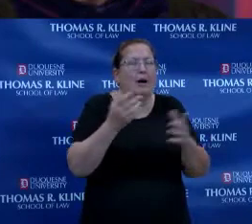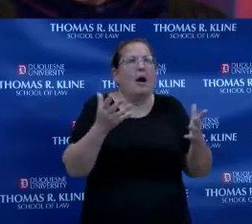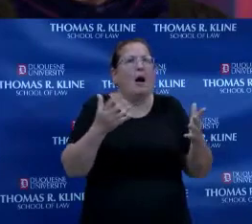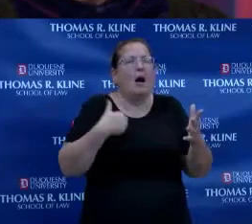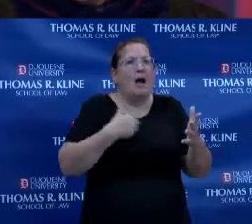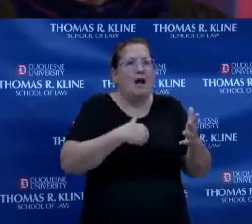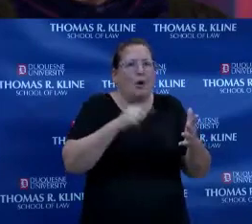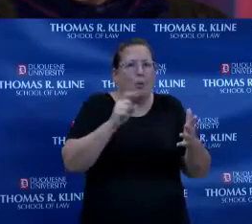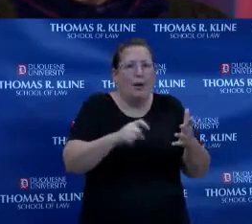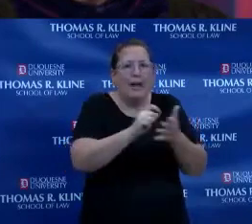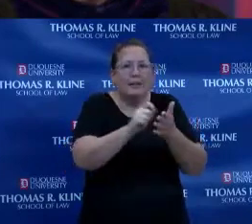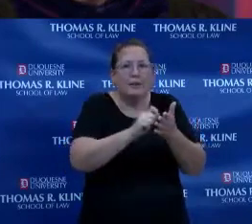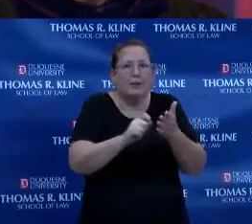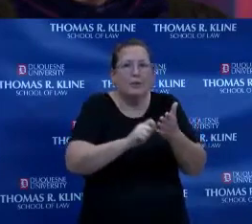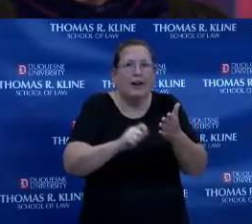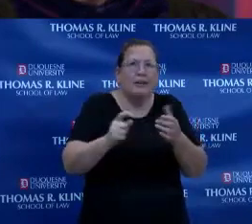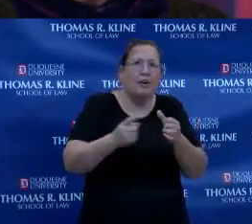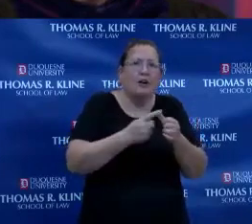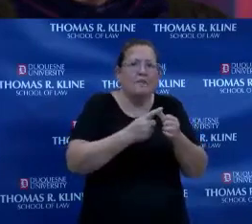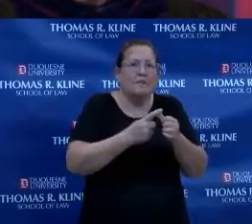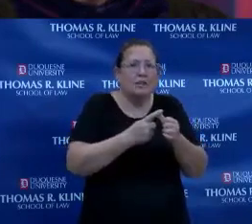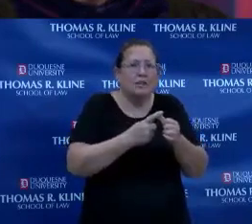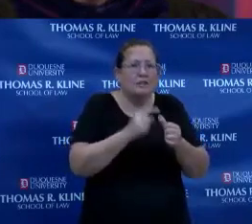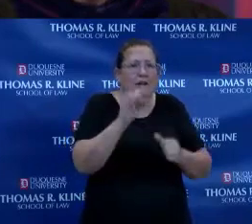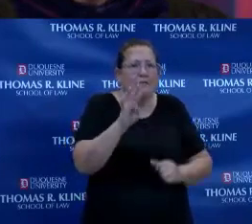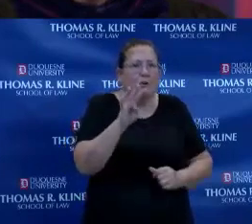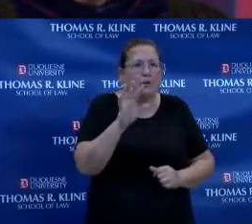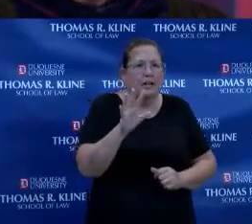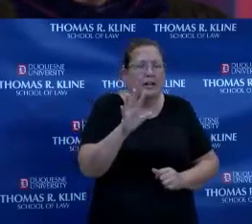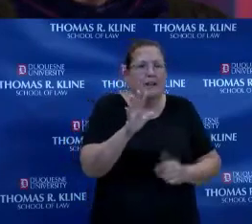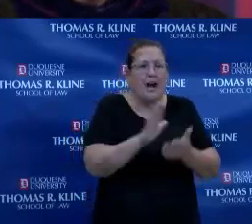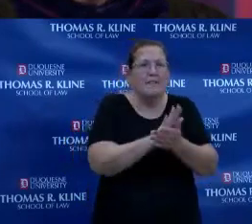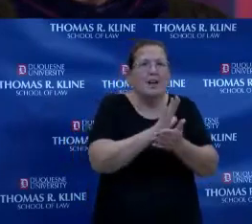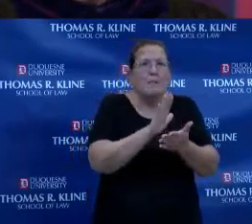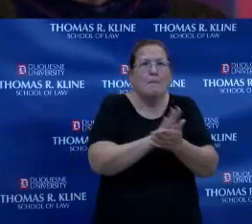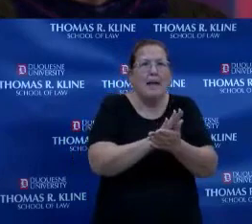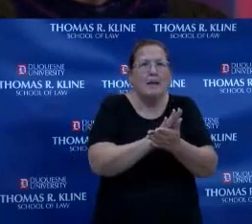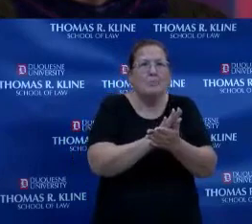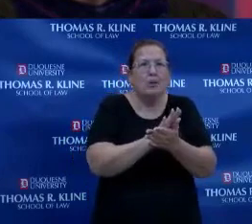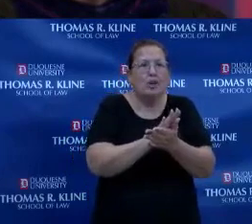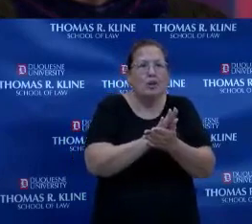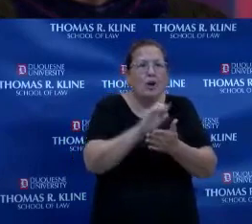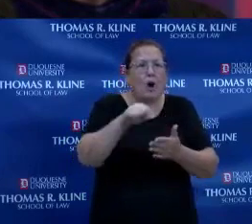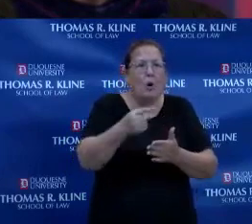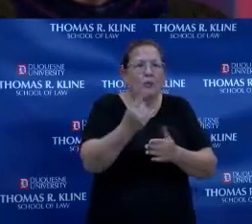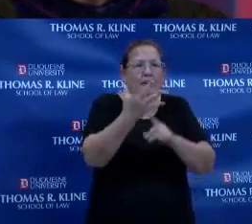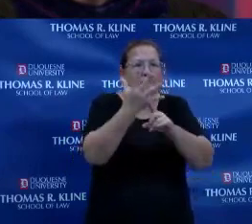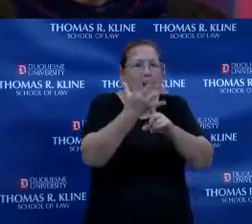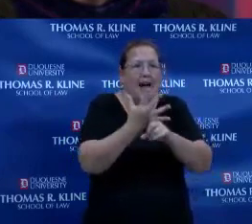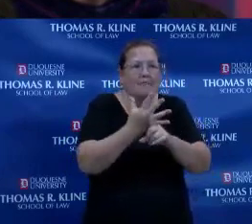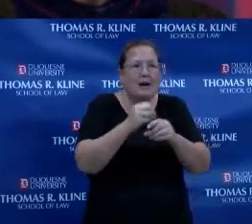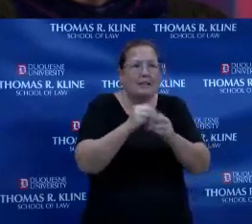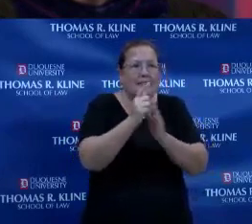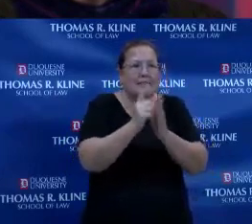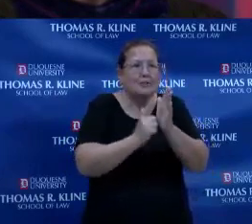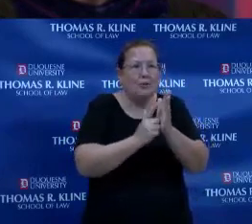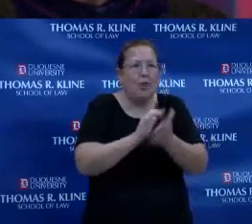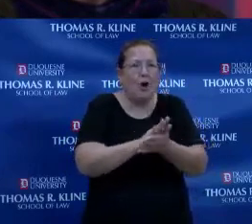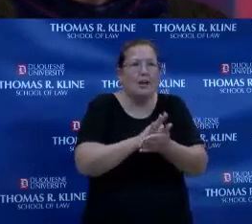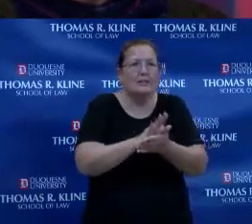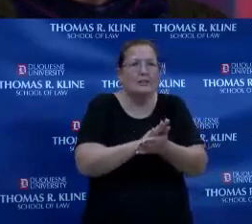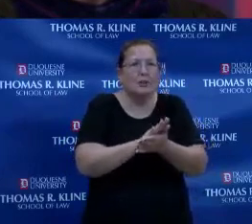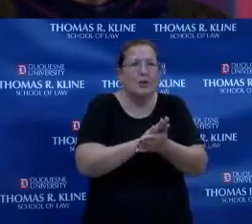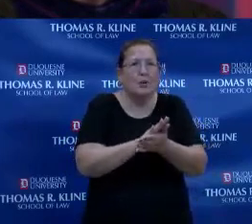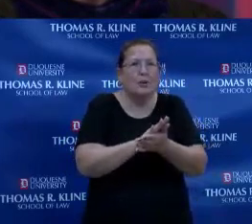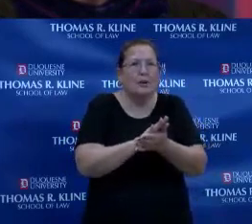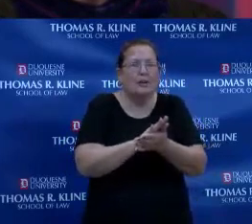first lengthy 45 plus page appellate brief only 5 months into law school. Not only did they